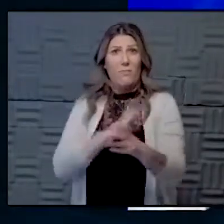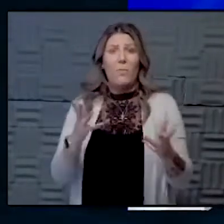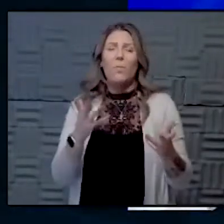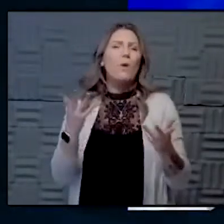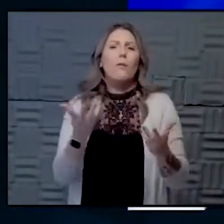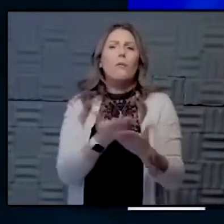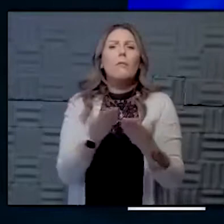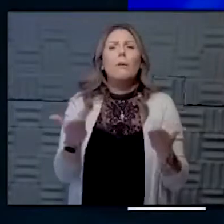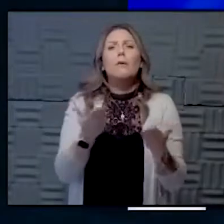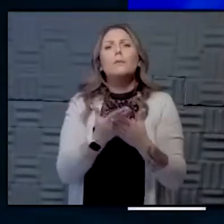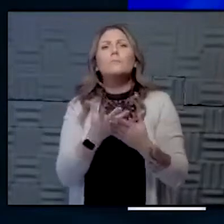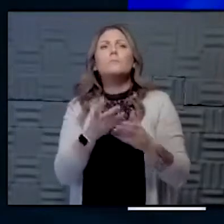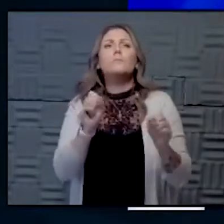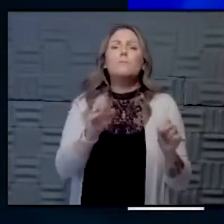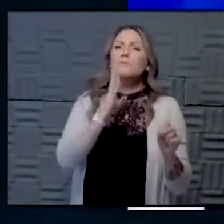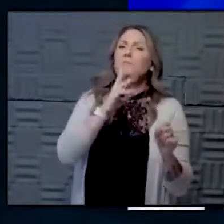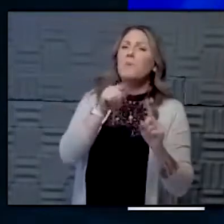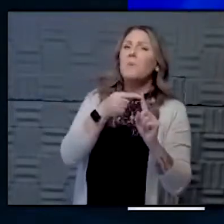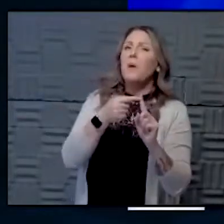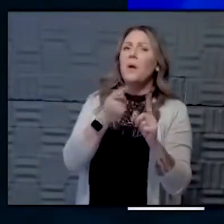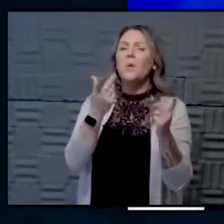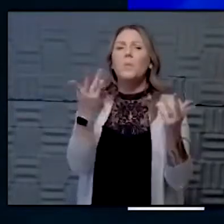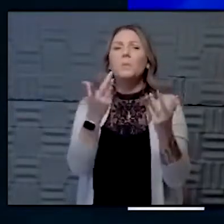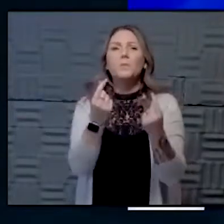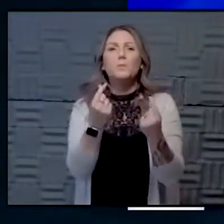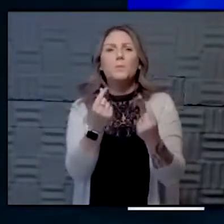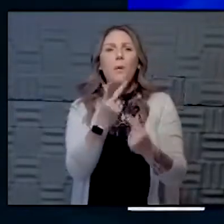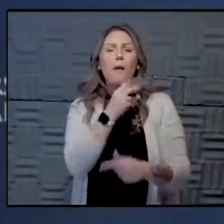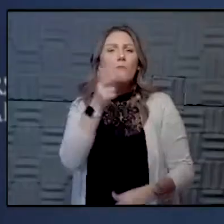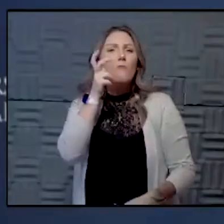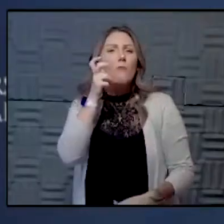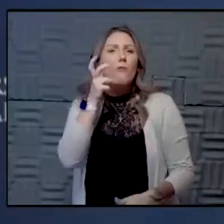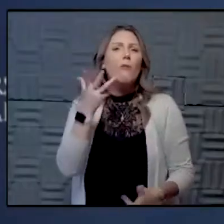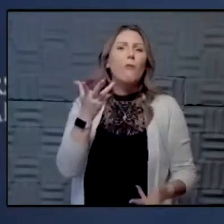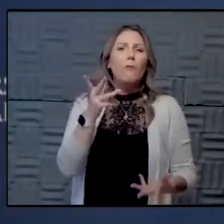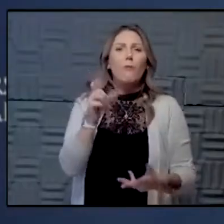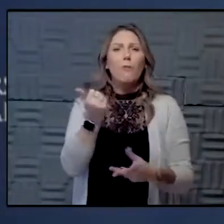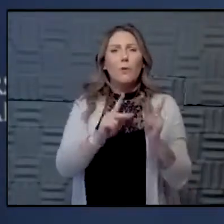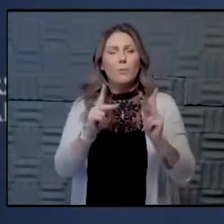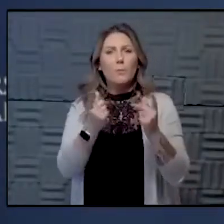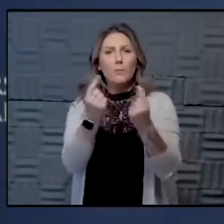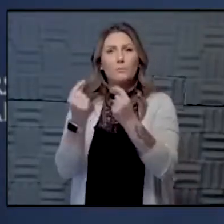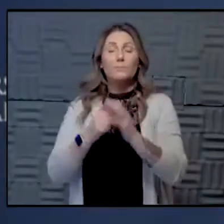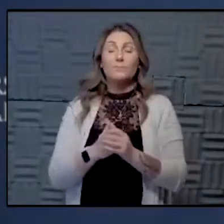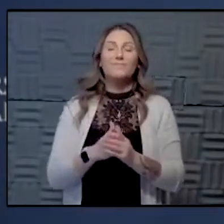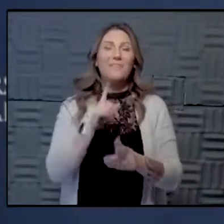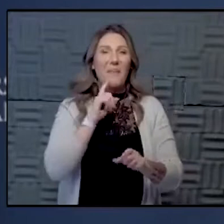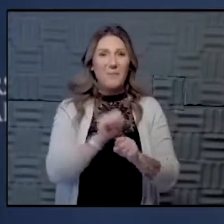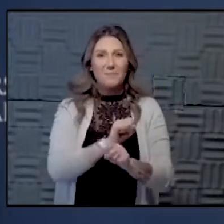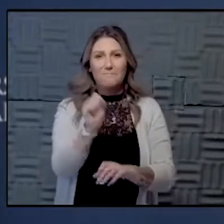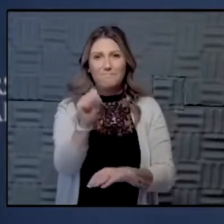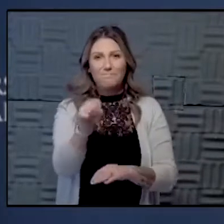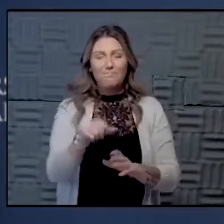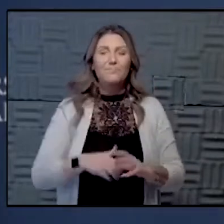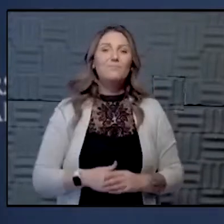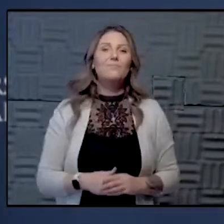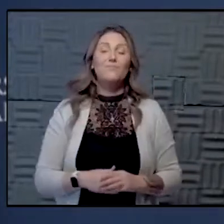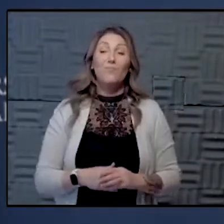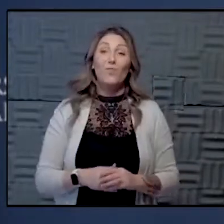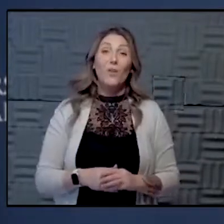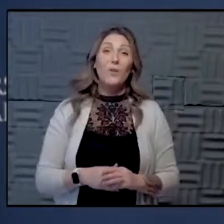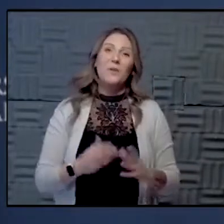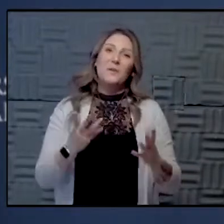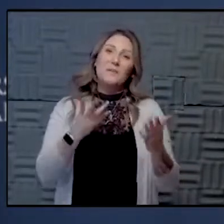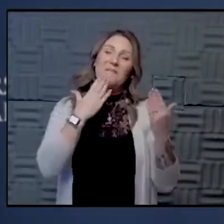what are some of the things you know to do and what you've heard others talk about doing. Yeah, absolutely. First, thanks for having